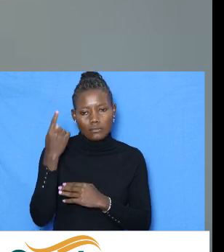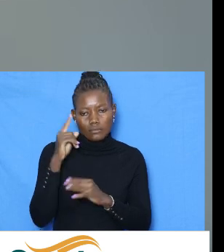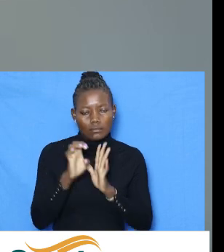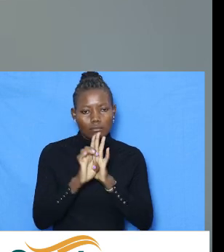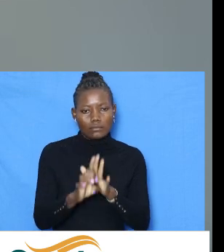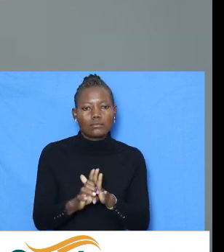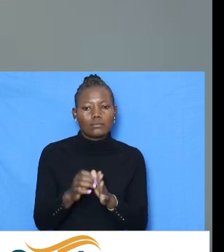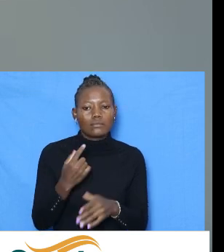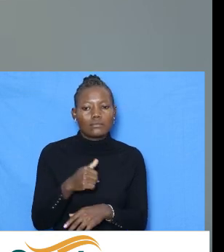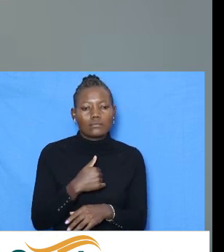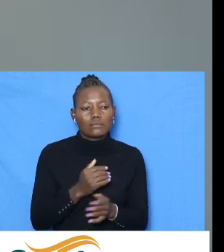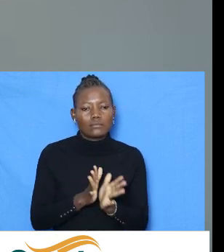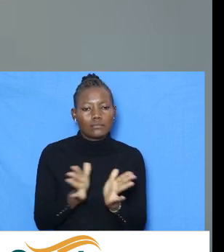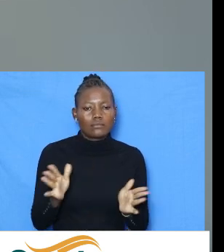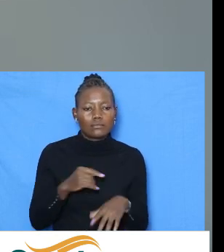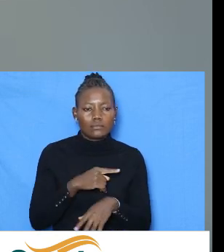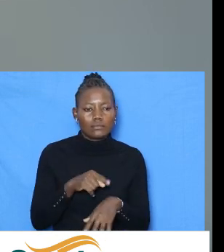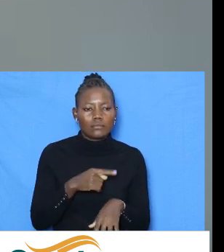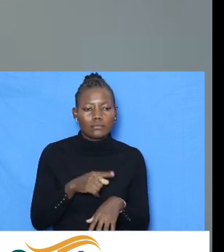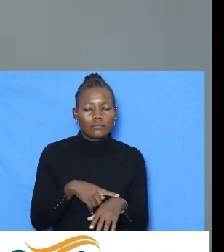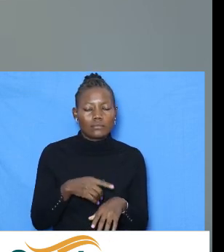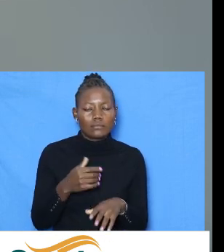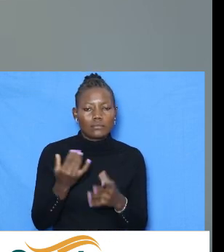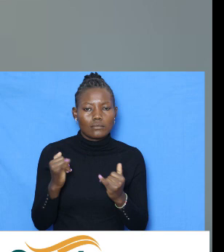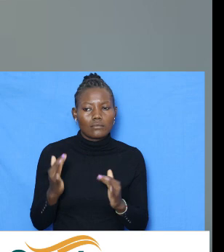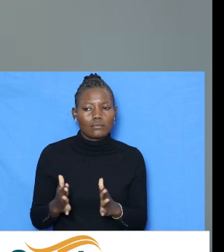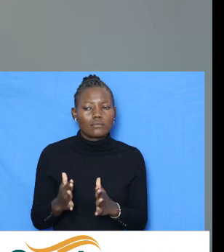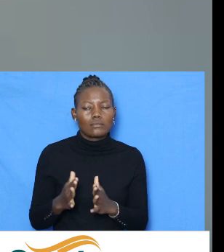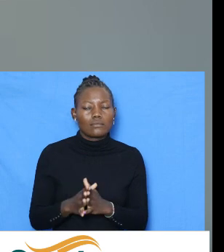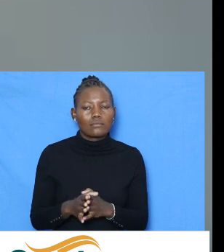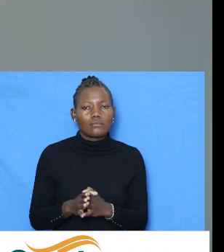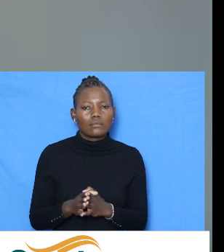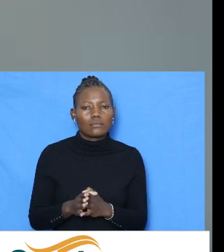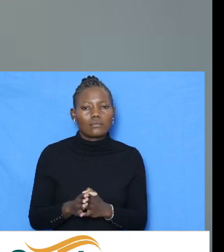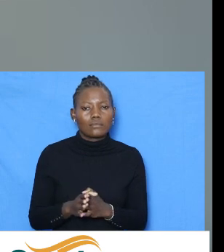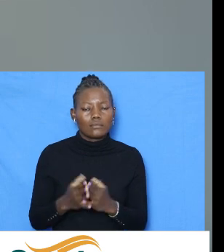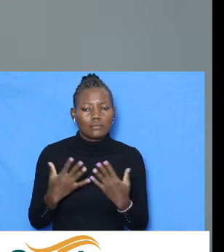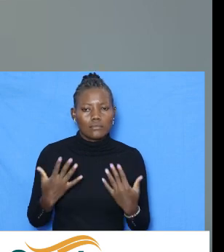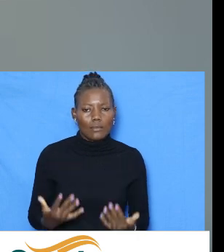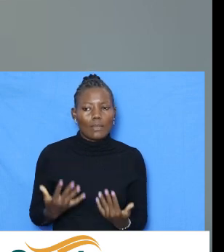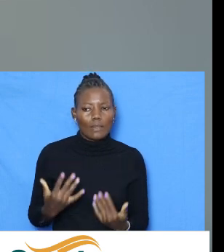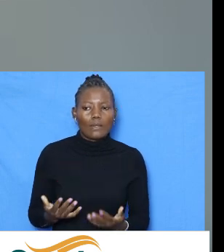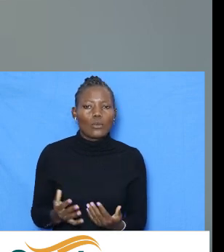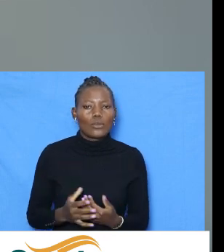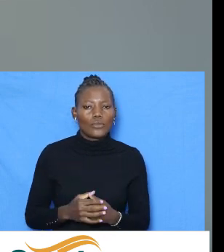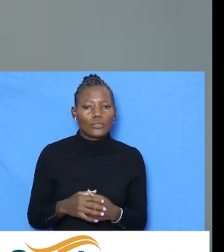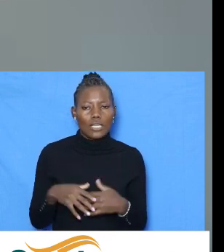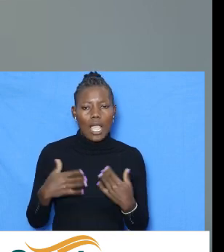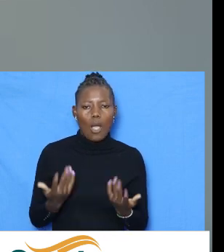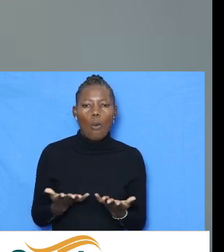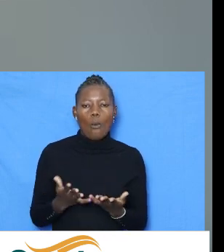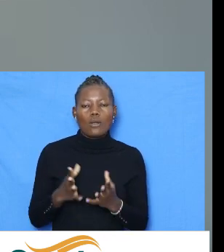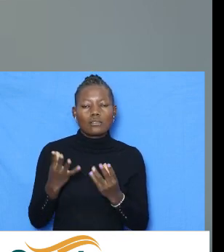example, we have the general, like when we're talking about an athlete, what we refer to like their weight. The weight of an athlete